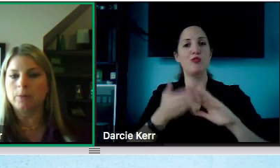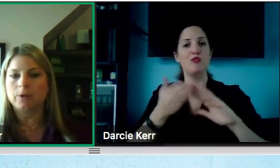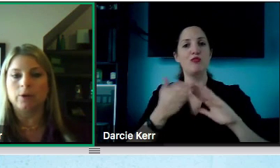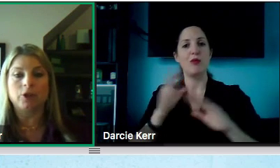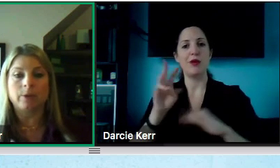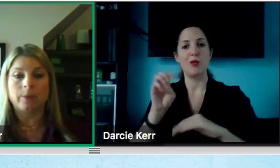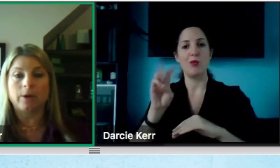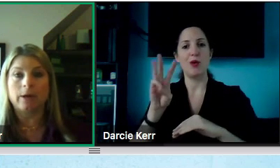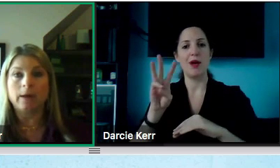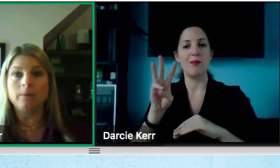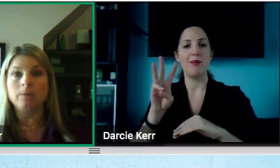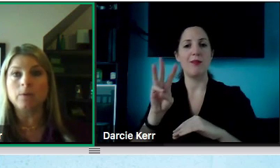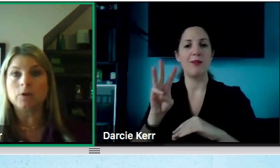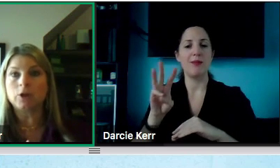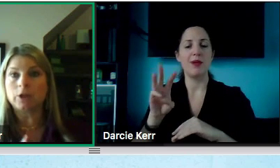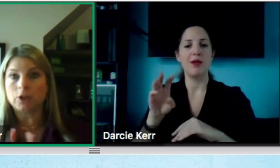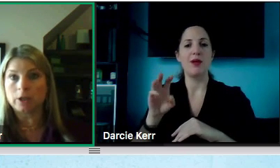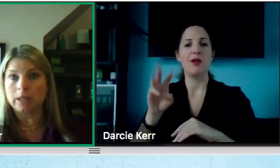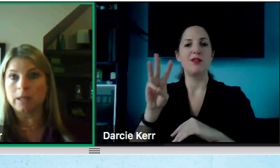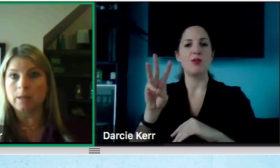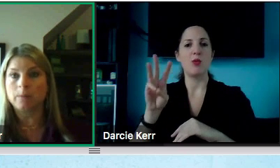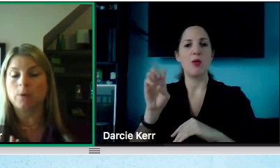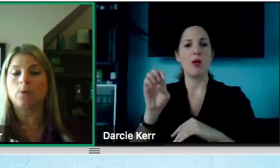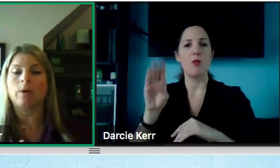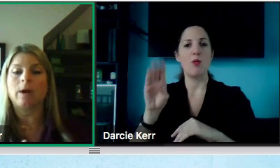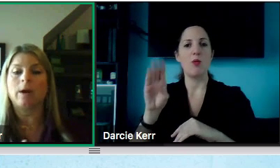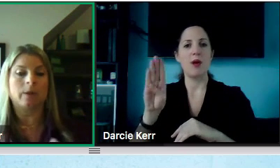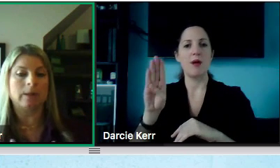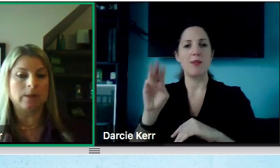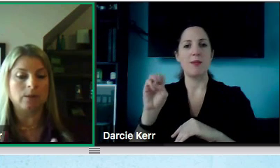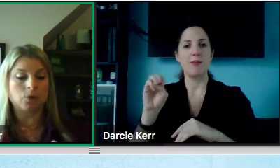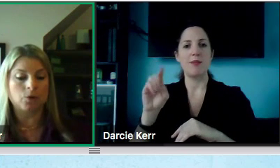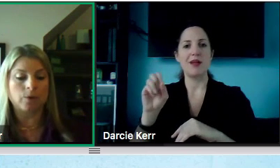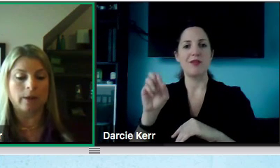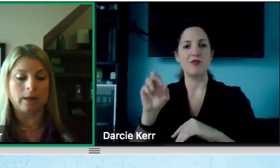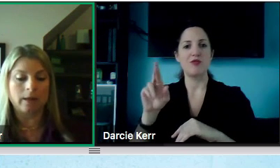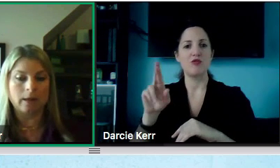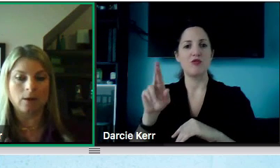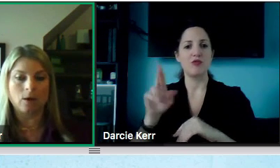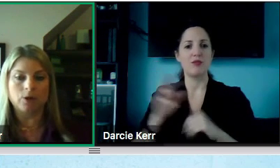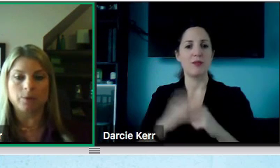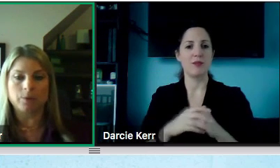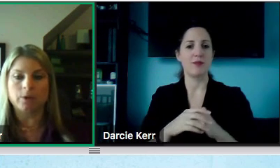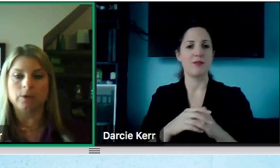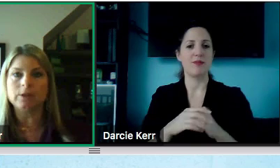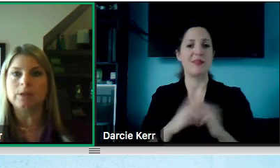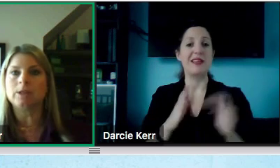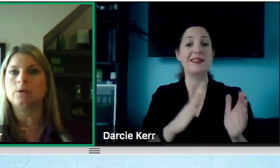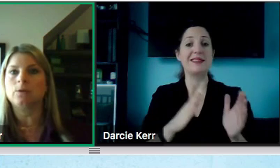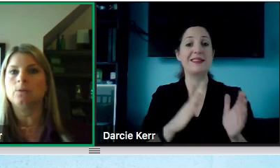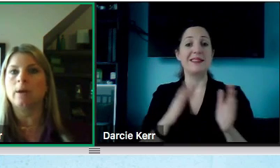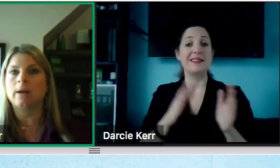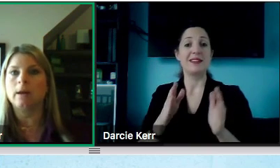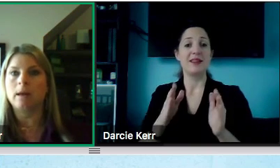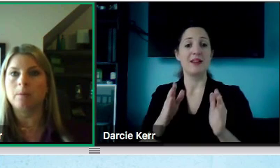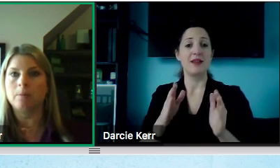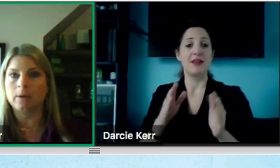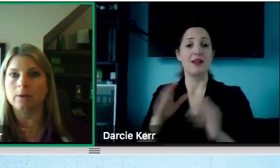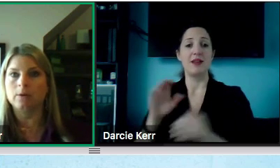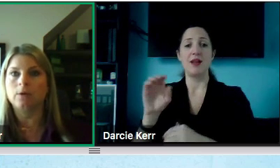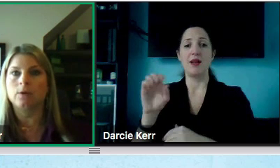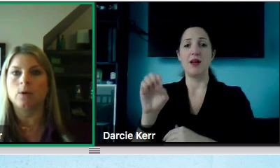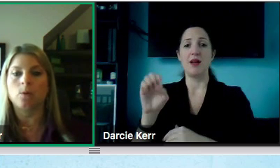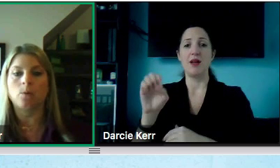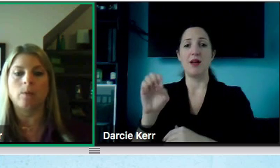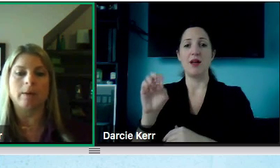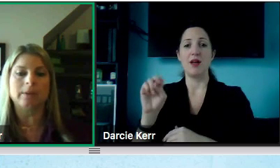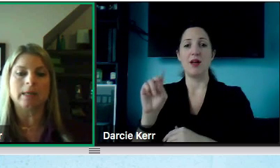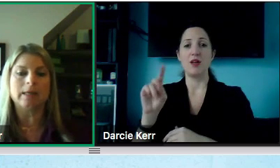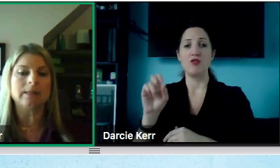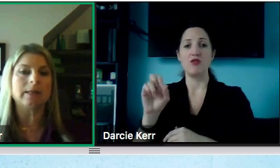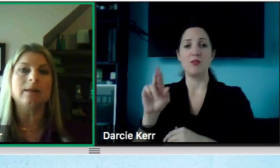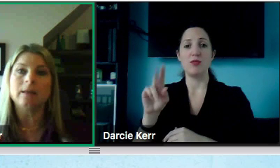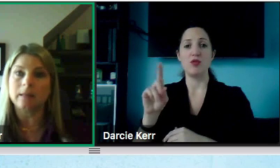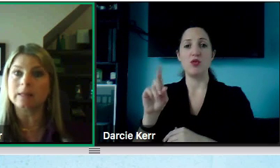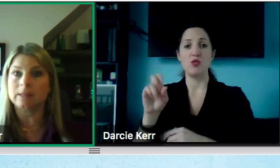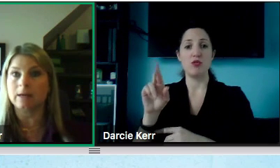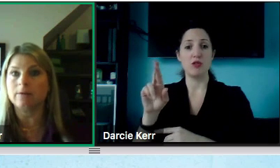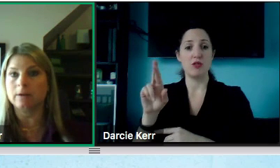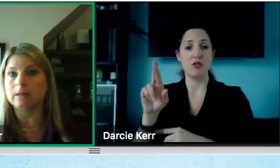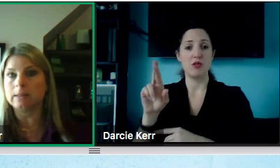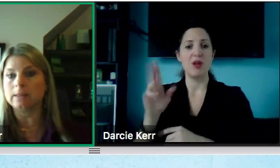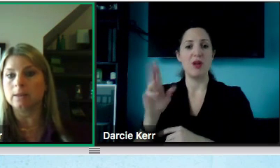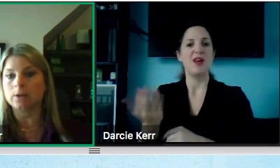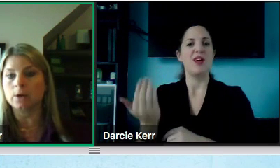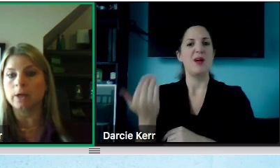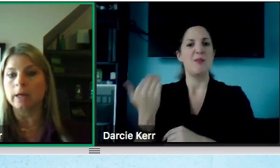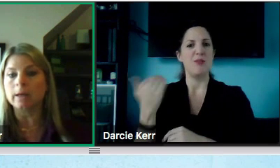the entrepreneurship area, traditionally the program was training entrepreneurs to run and build their own websites, and